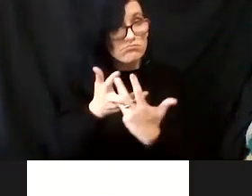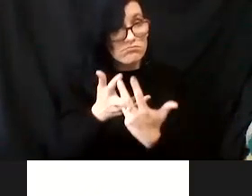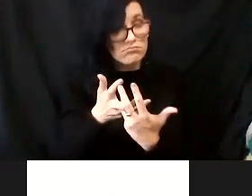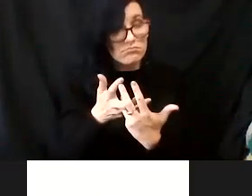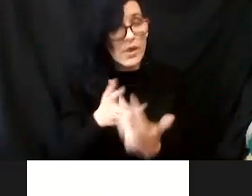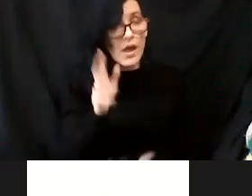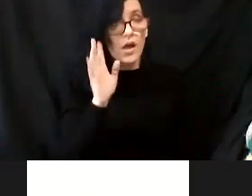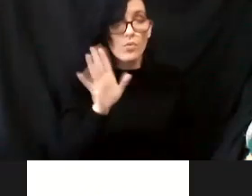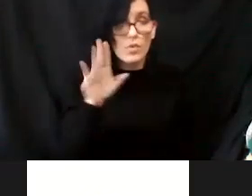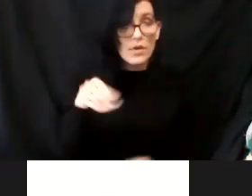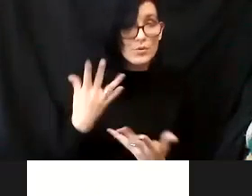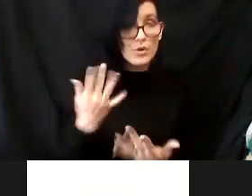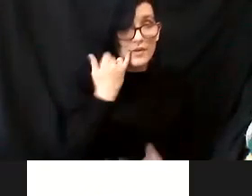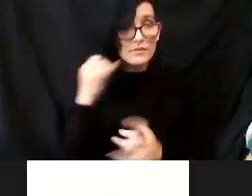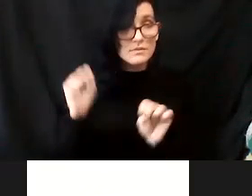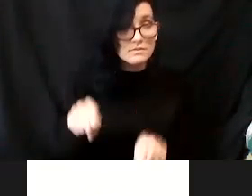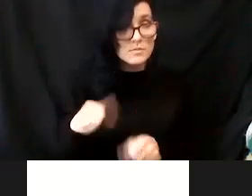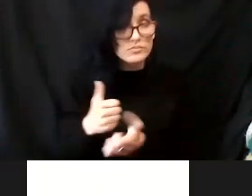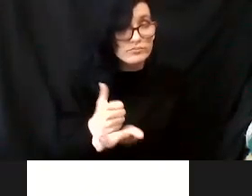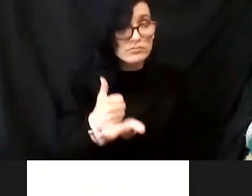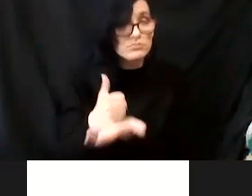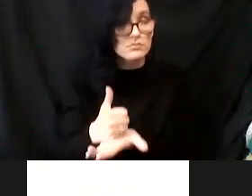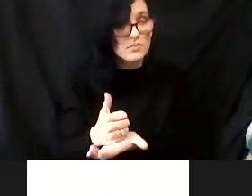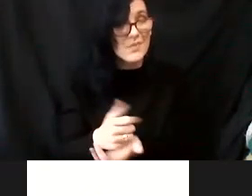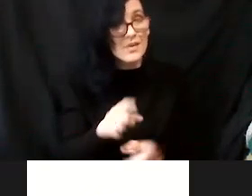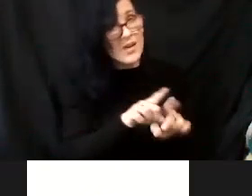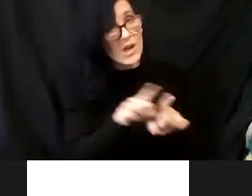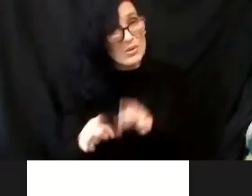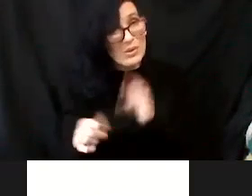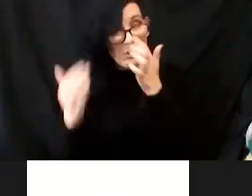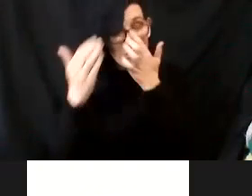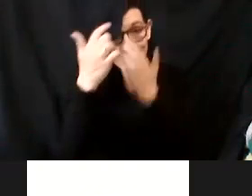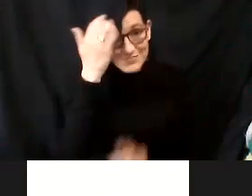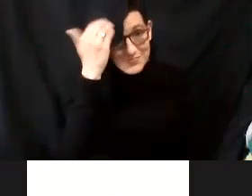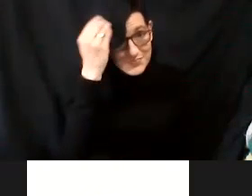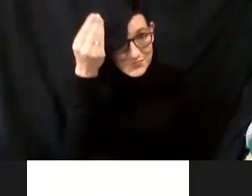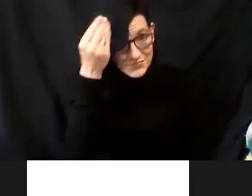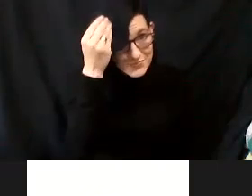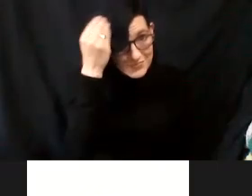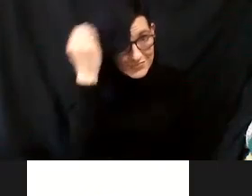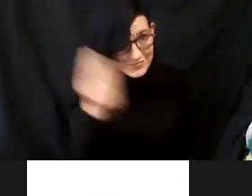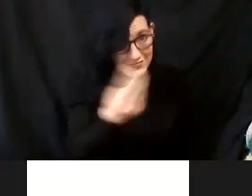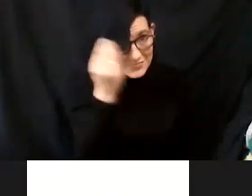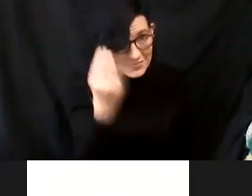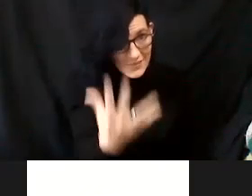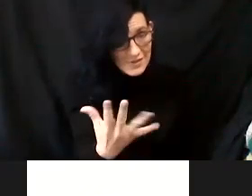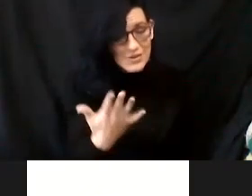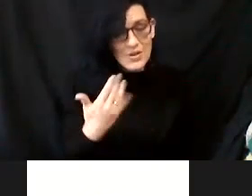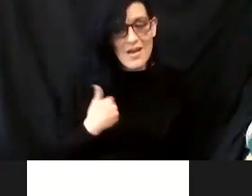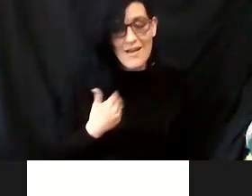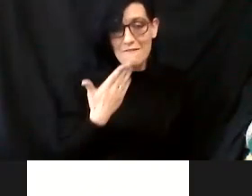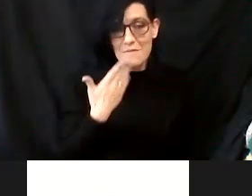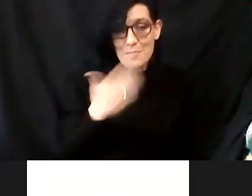And another thing to keep in mind, there are some bad actors, like really bad companies who,